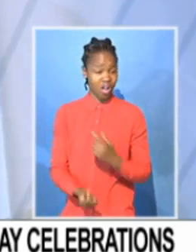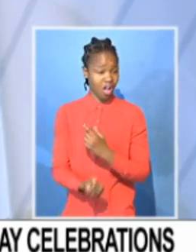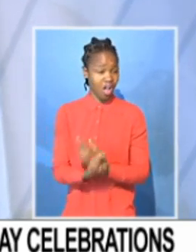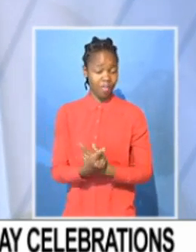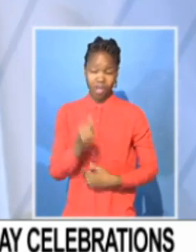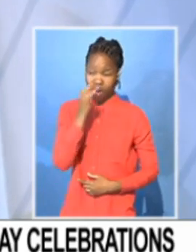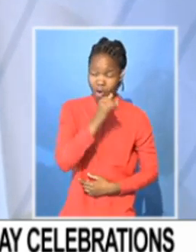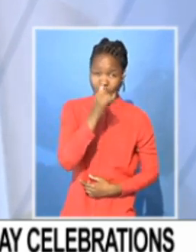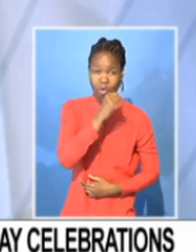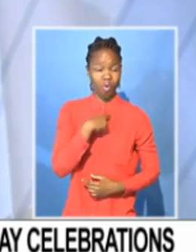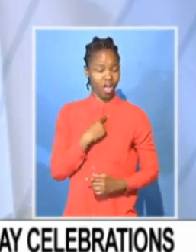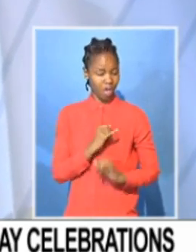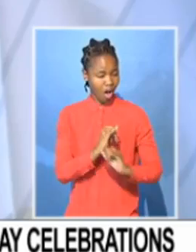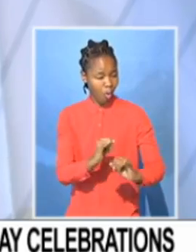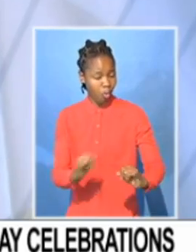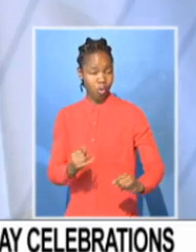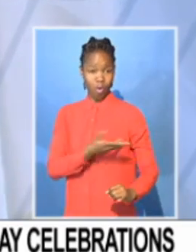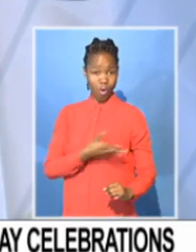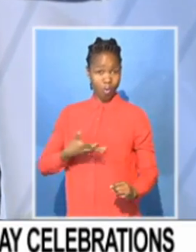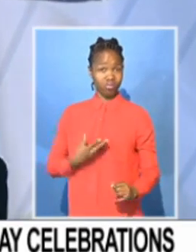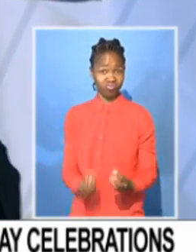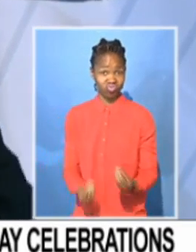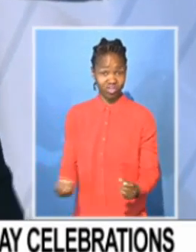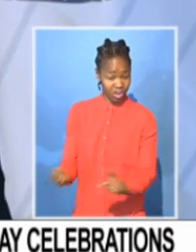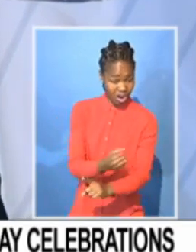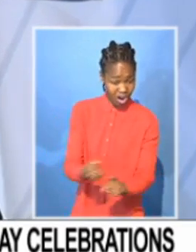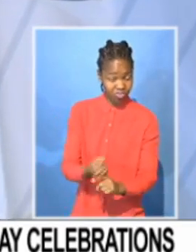to crimes against women.